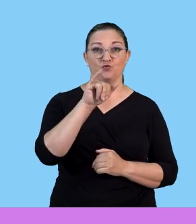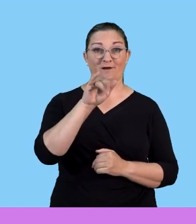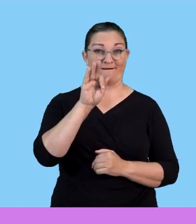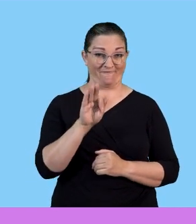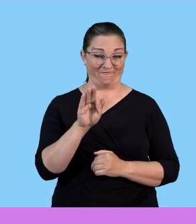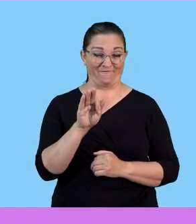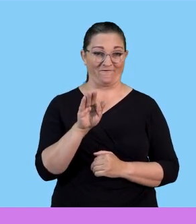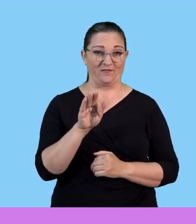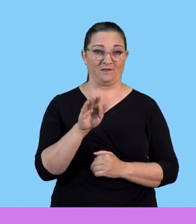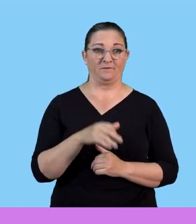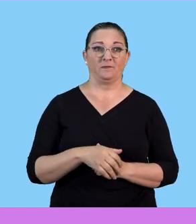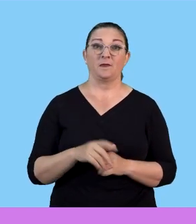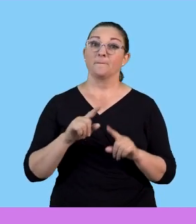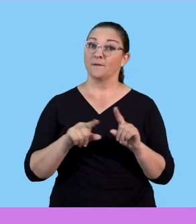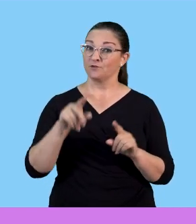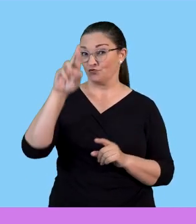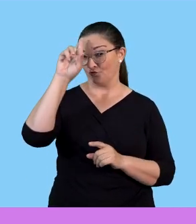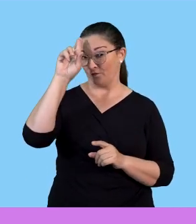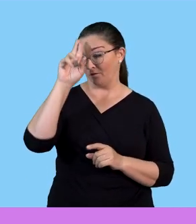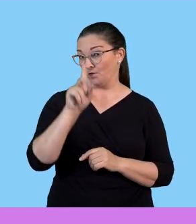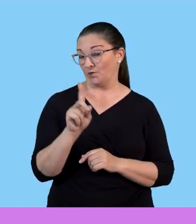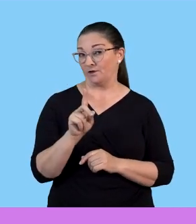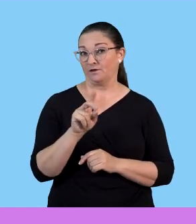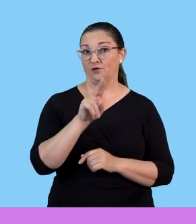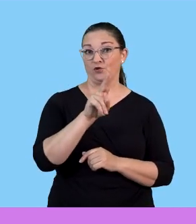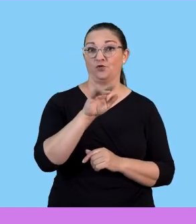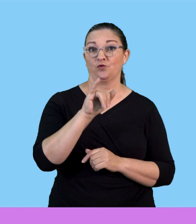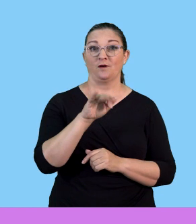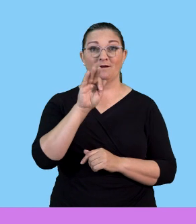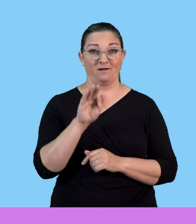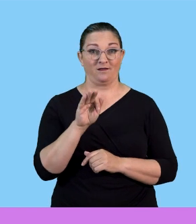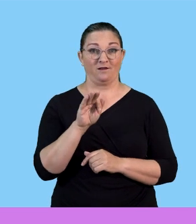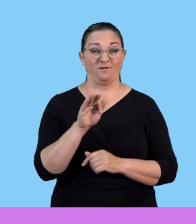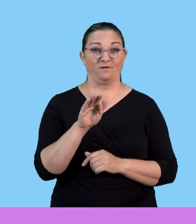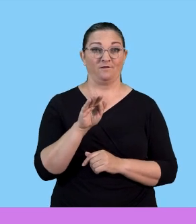is UIF. Now remember, UIF